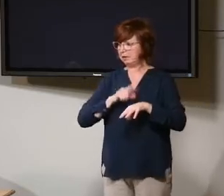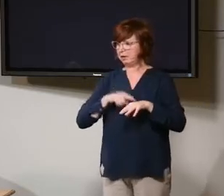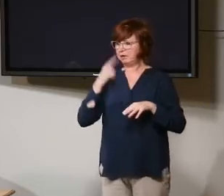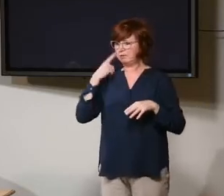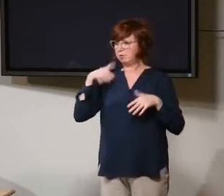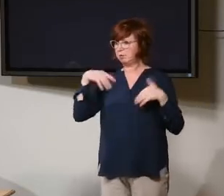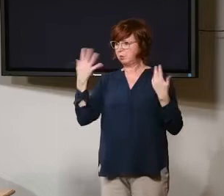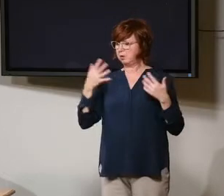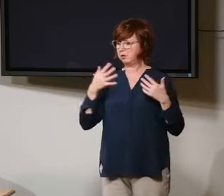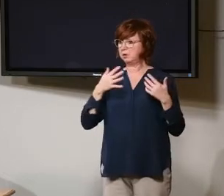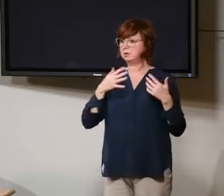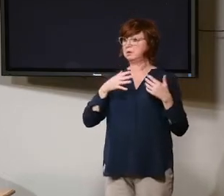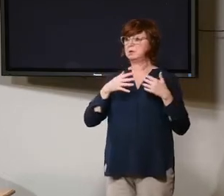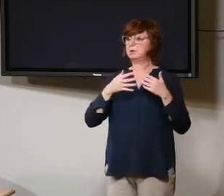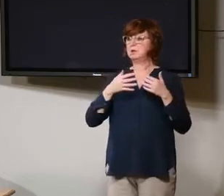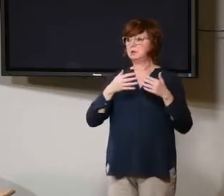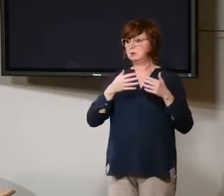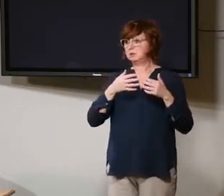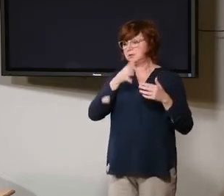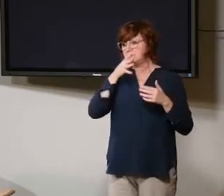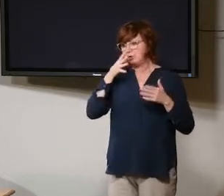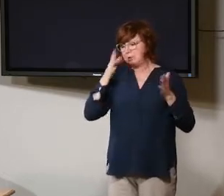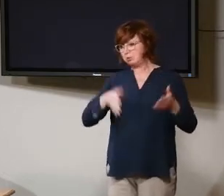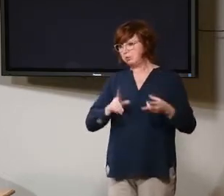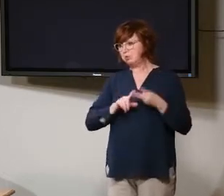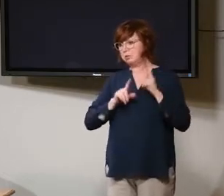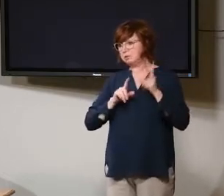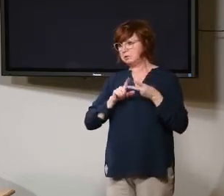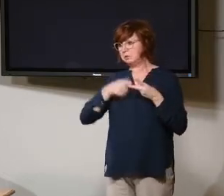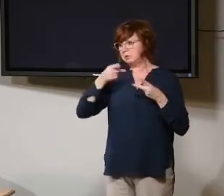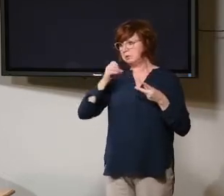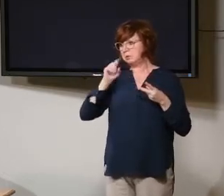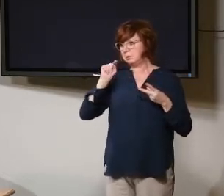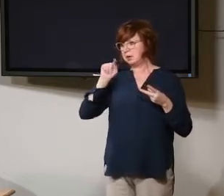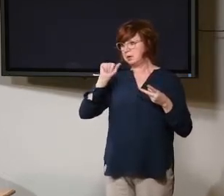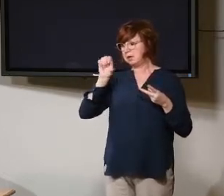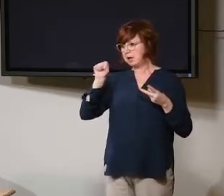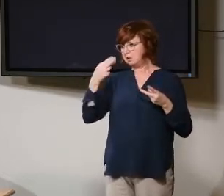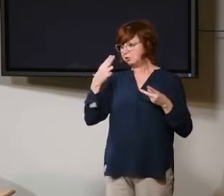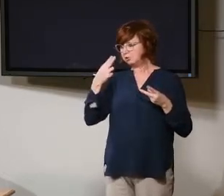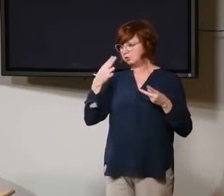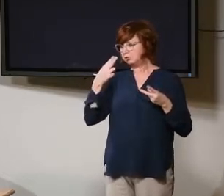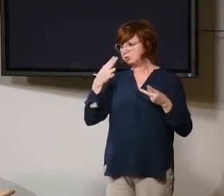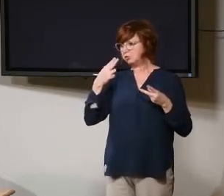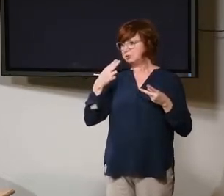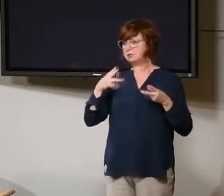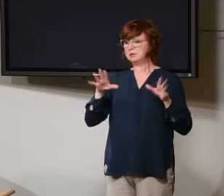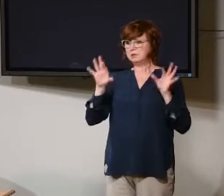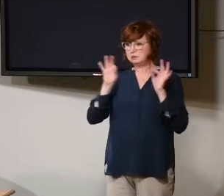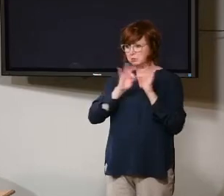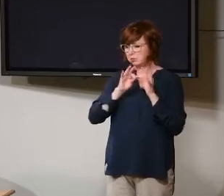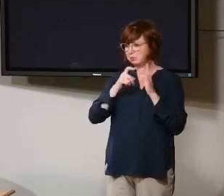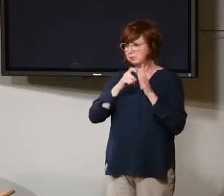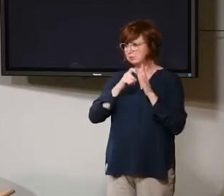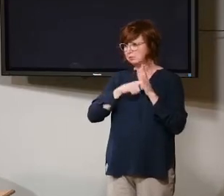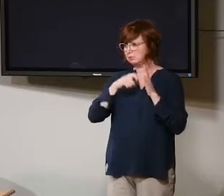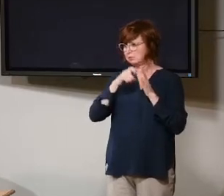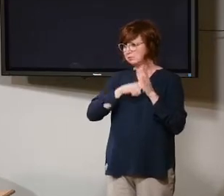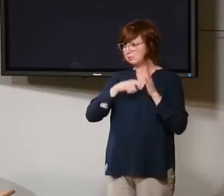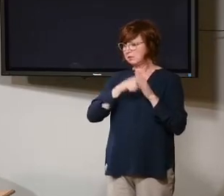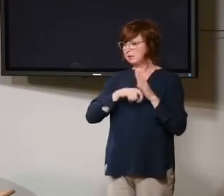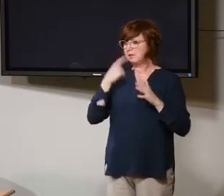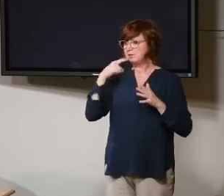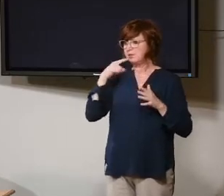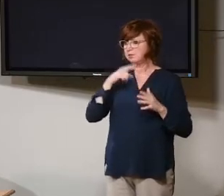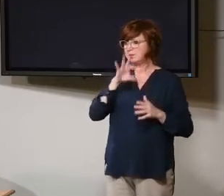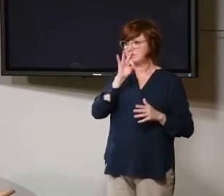that we can have access to potash, a valuable fertilizer for agriculture. So we can ensure that the